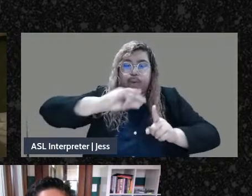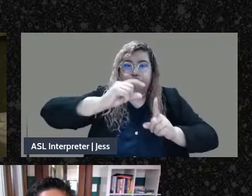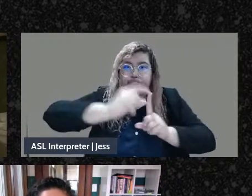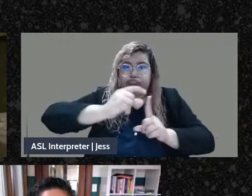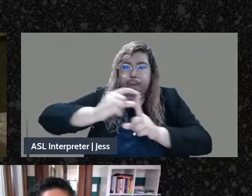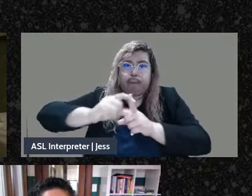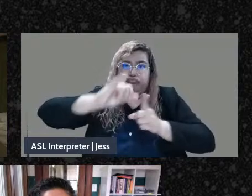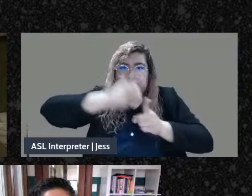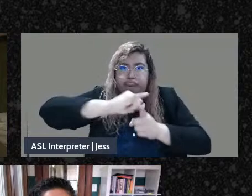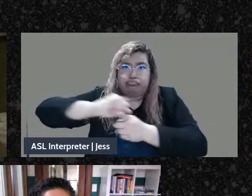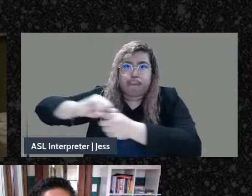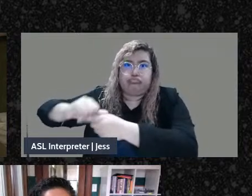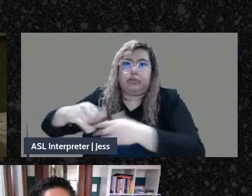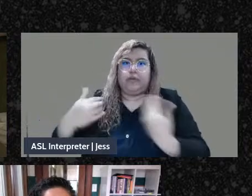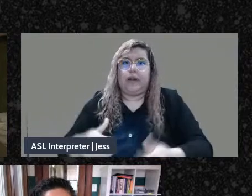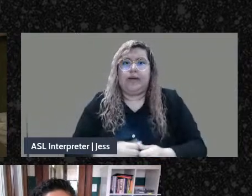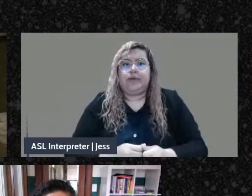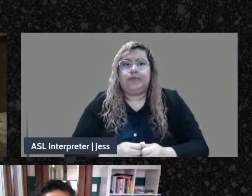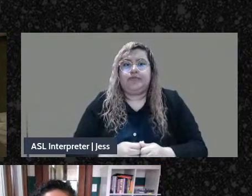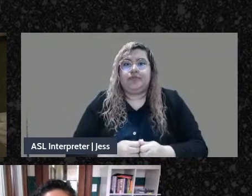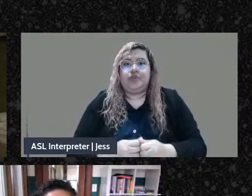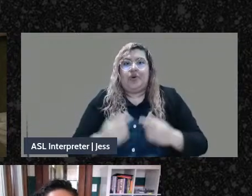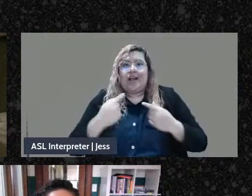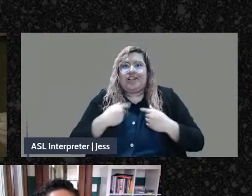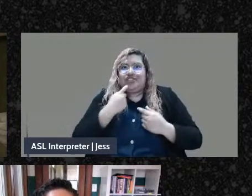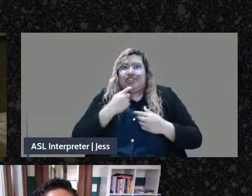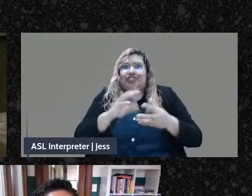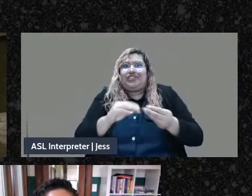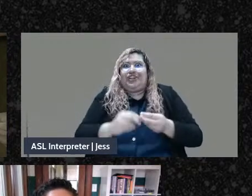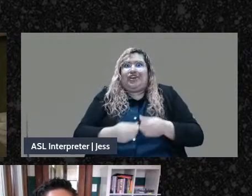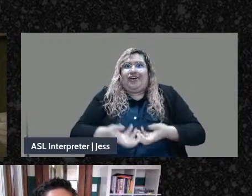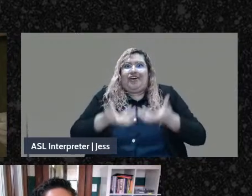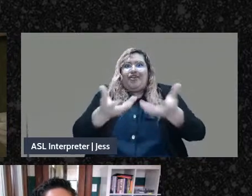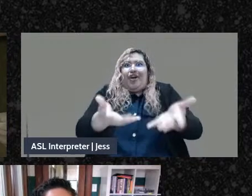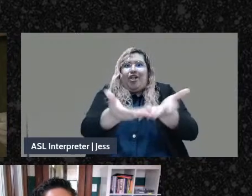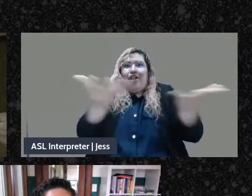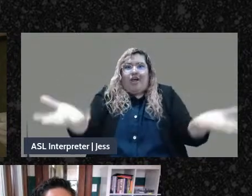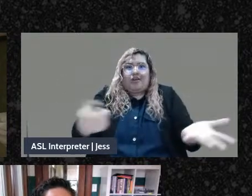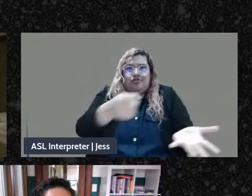choose what you want to pick up, especially given what you heard from each other.